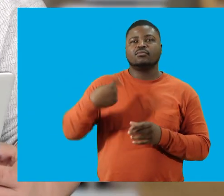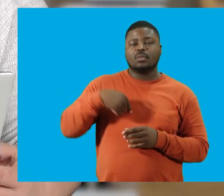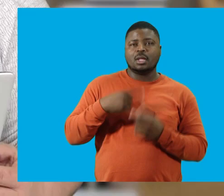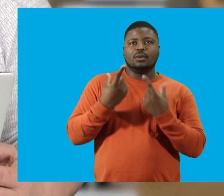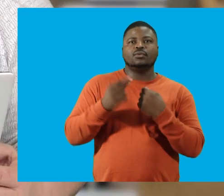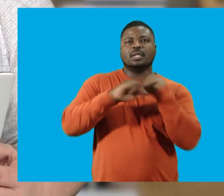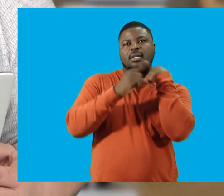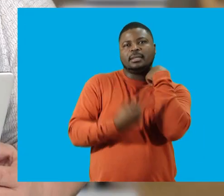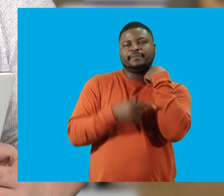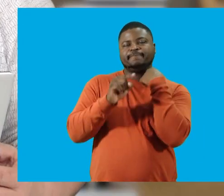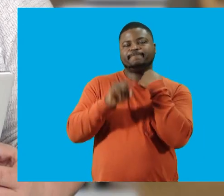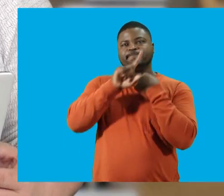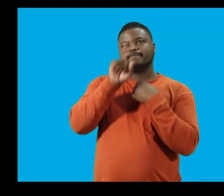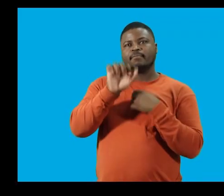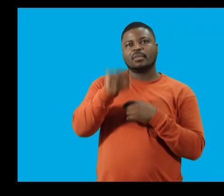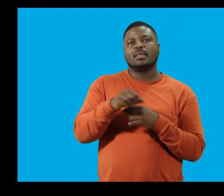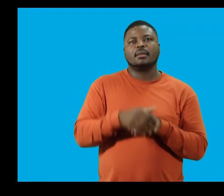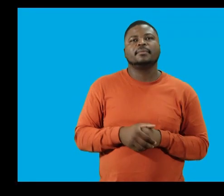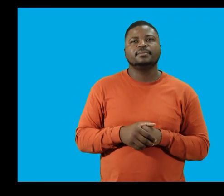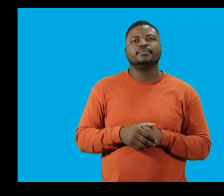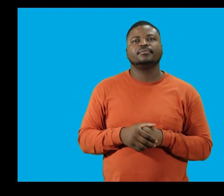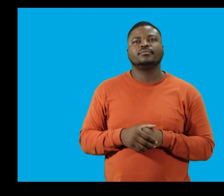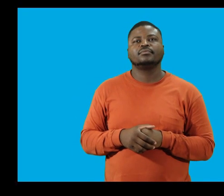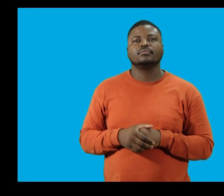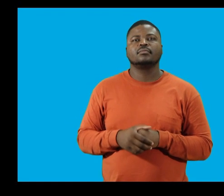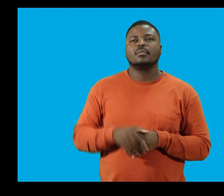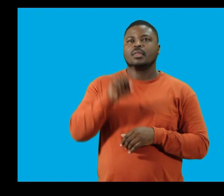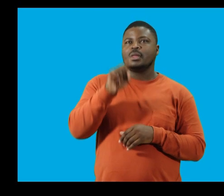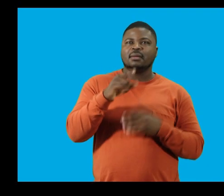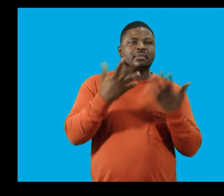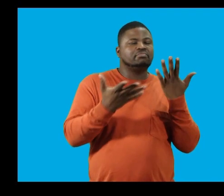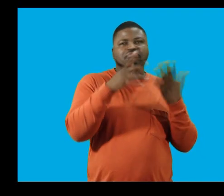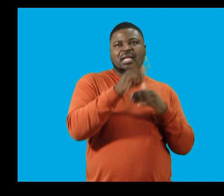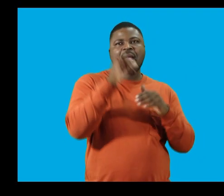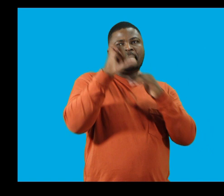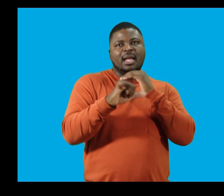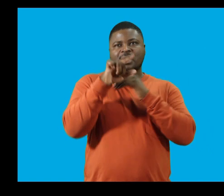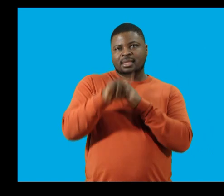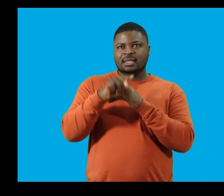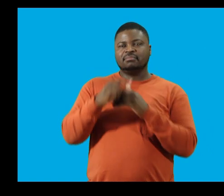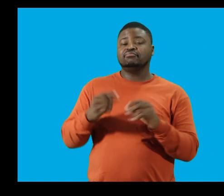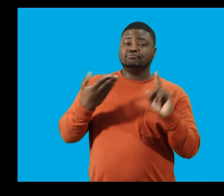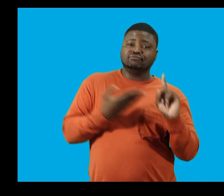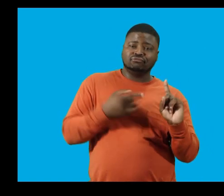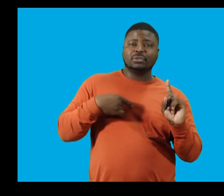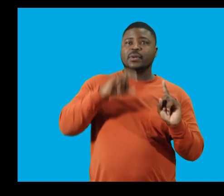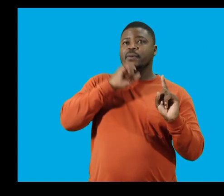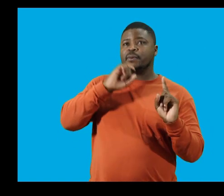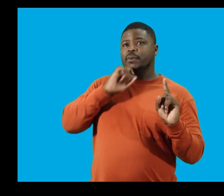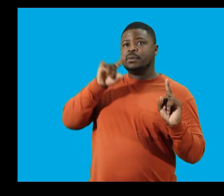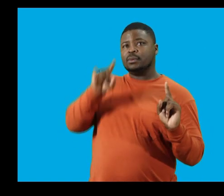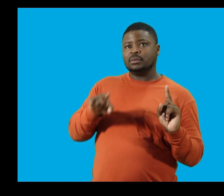Let's do a last one. On a particular month, Ms. Dudla used the same map to